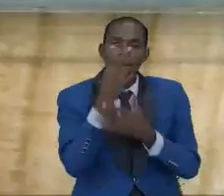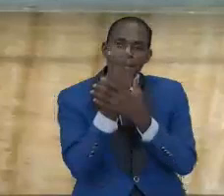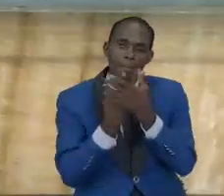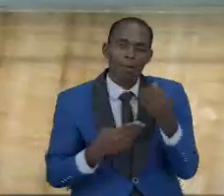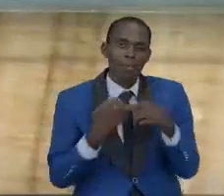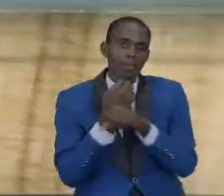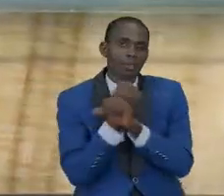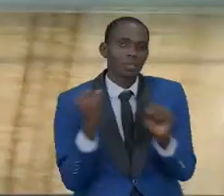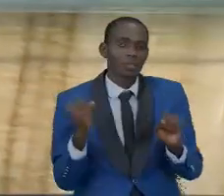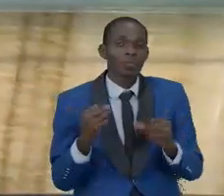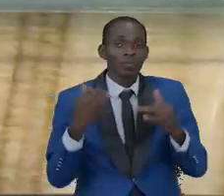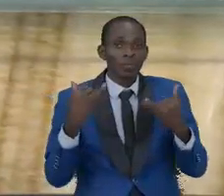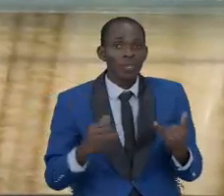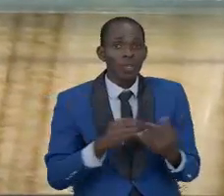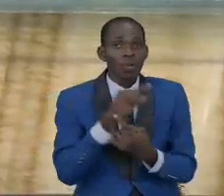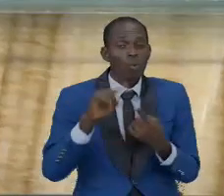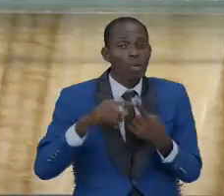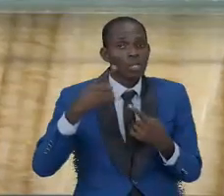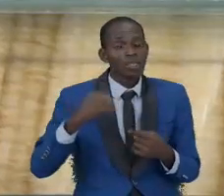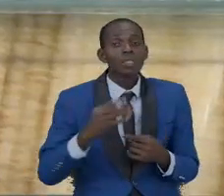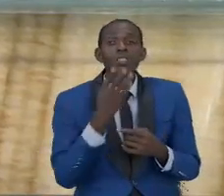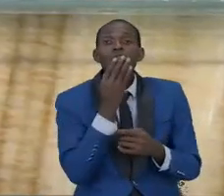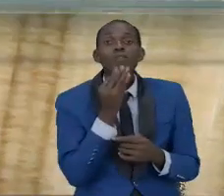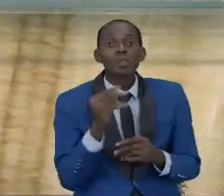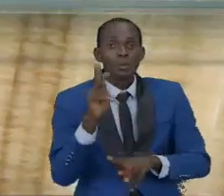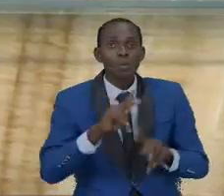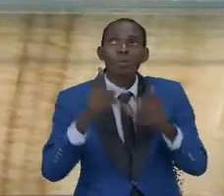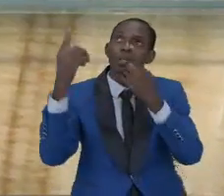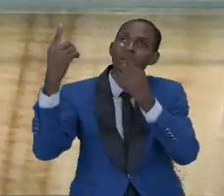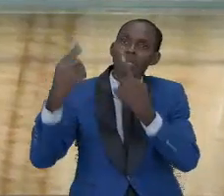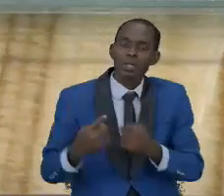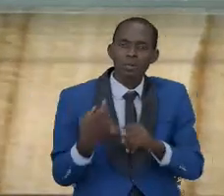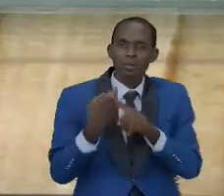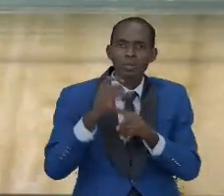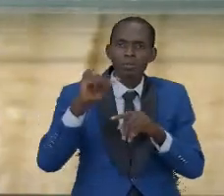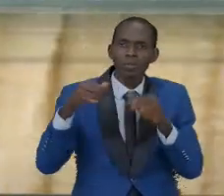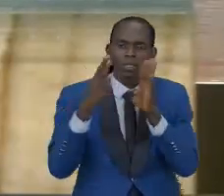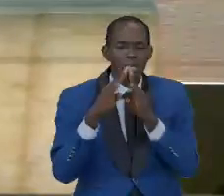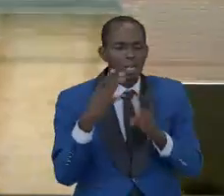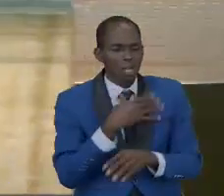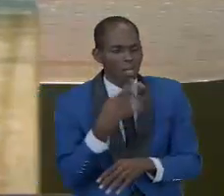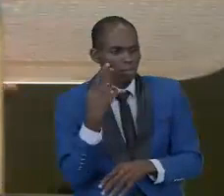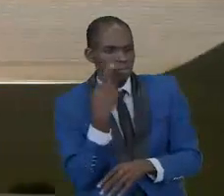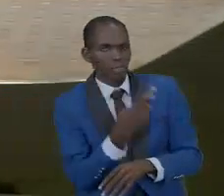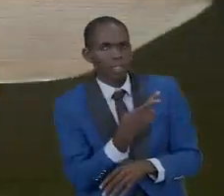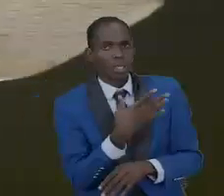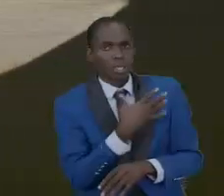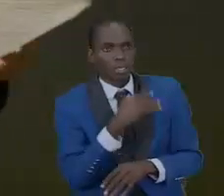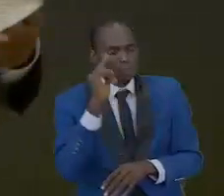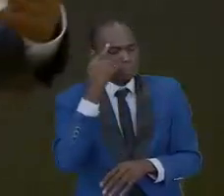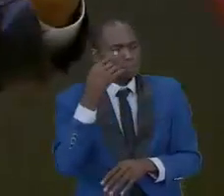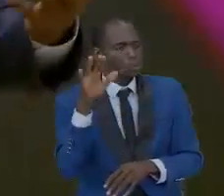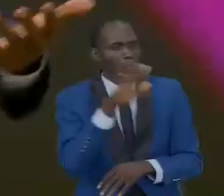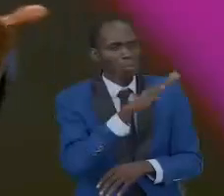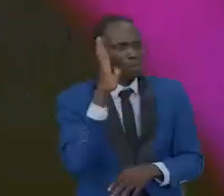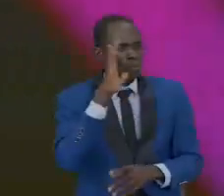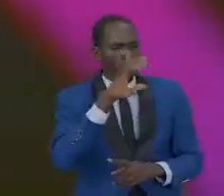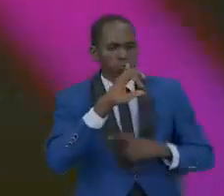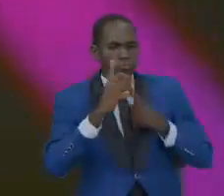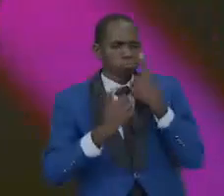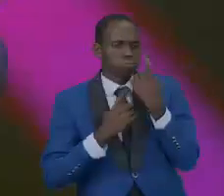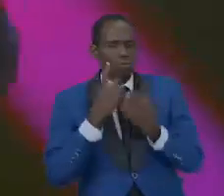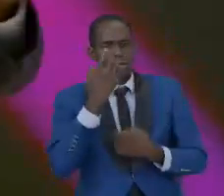when those Jews came from Jerusalem and he saw them he thought they might question me why I'm